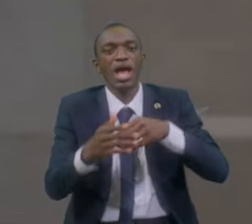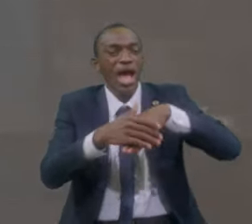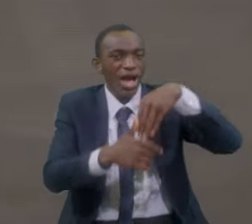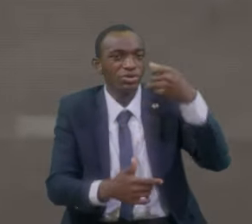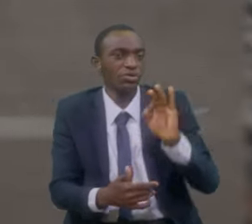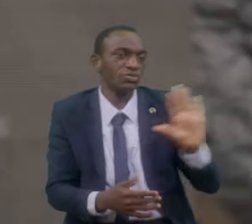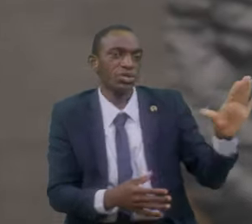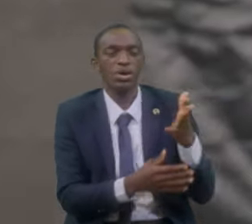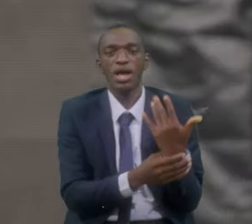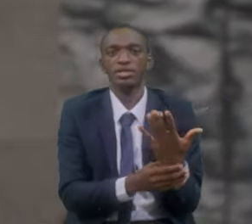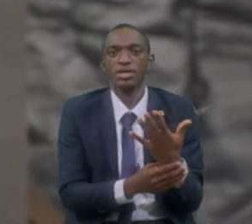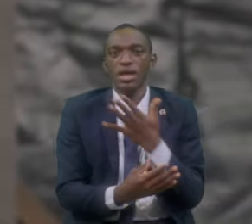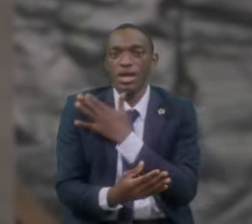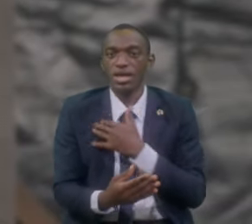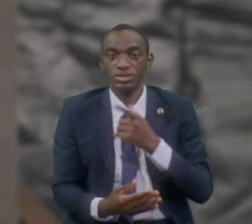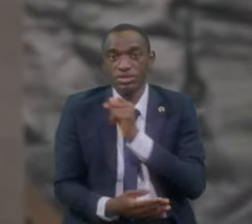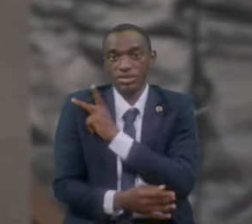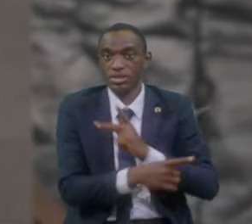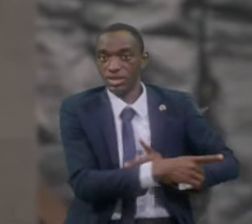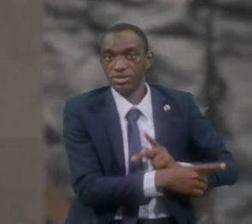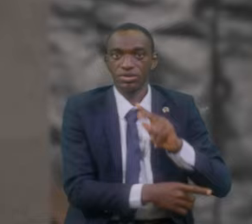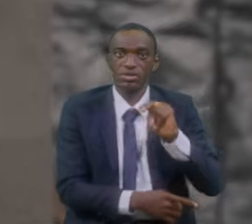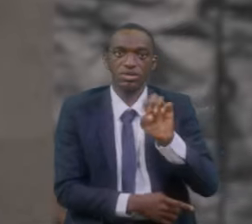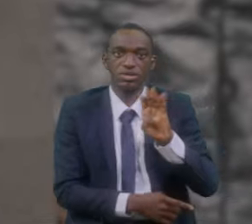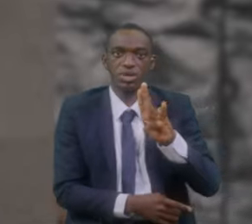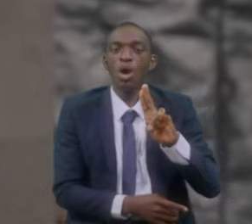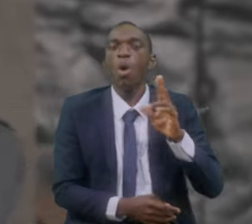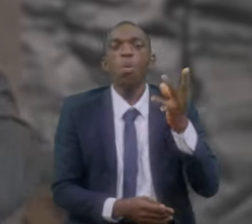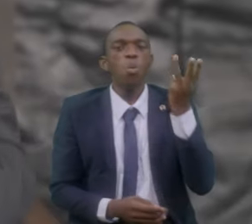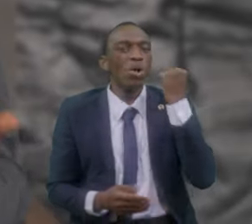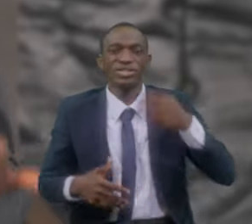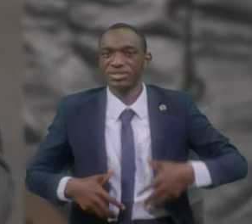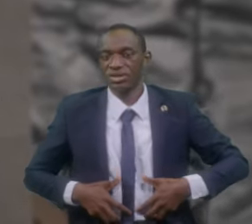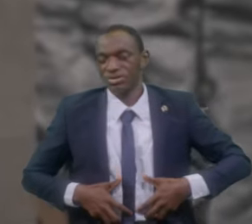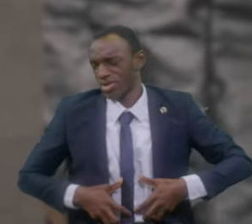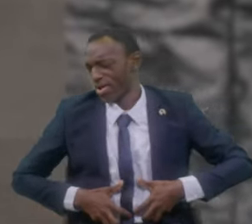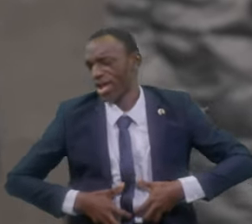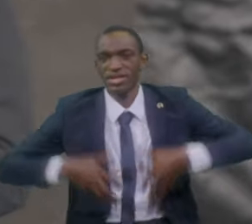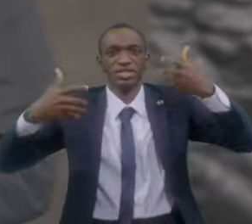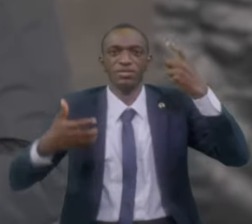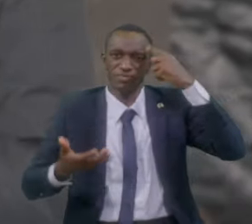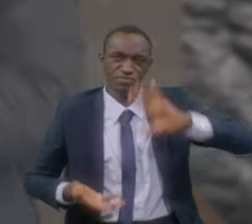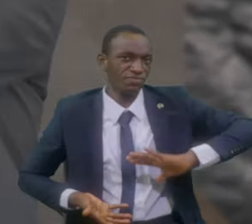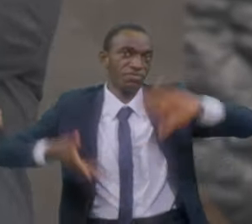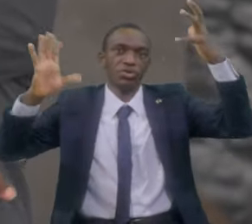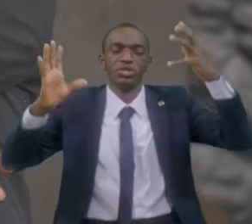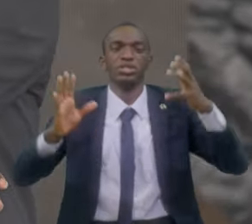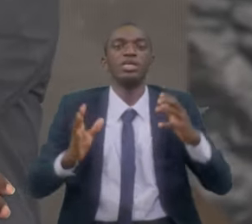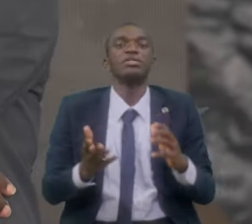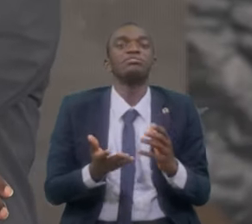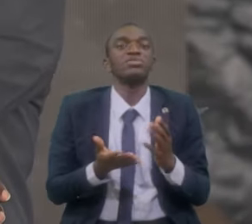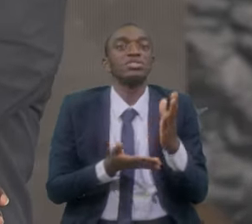And Nebuchadnezzar was angry, furious. There are some so-called believers, they